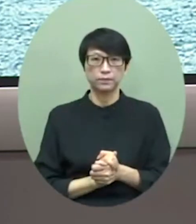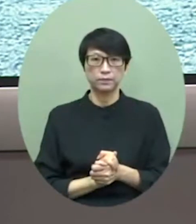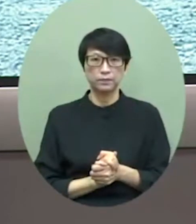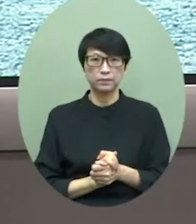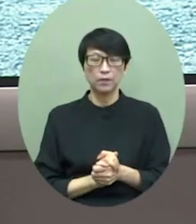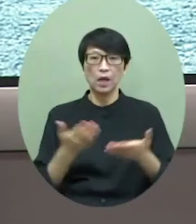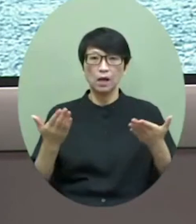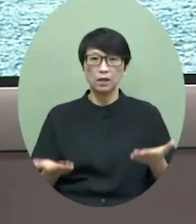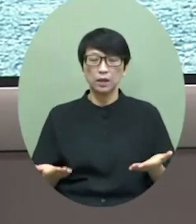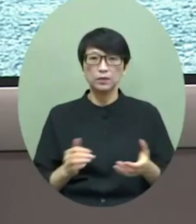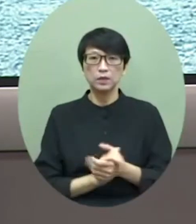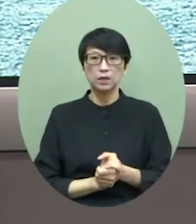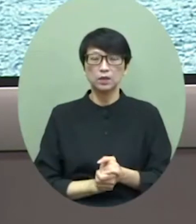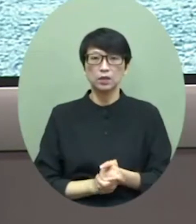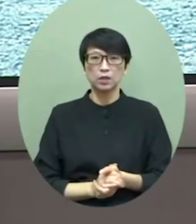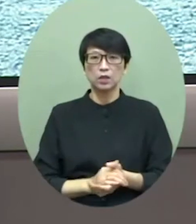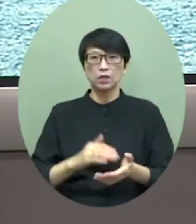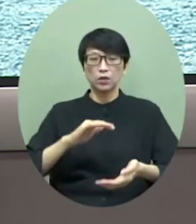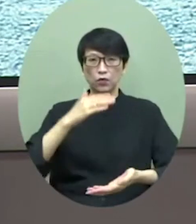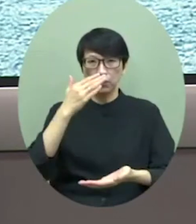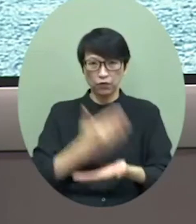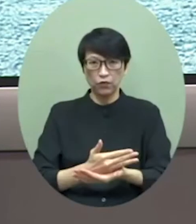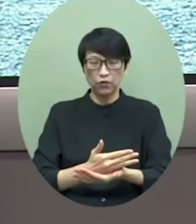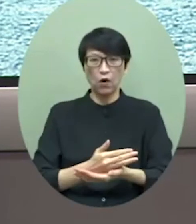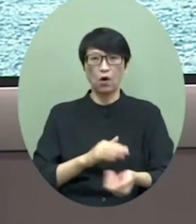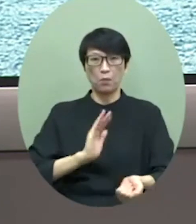Ghebreyesus, said that